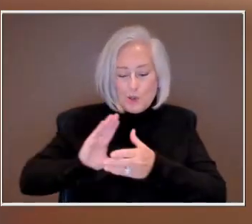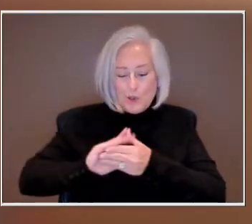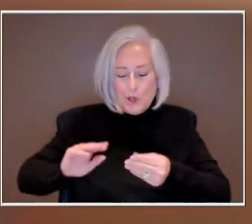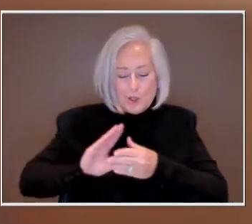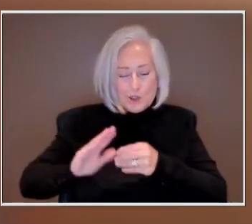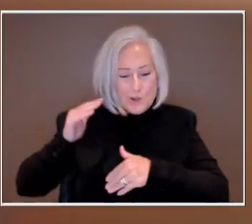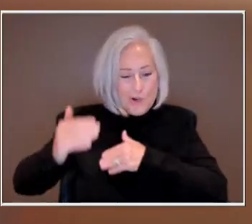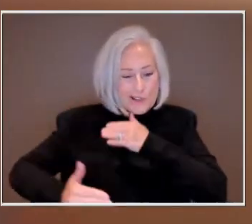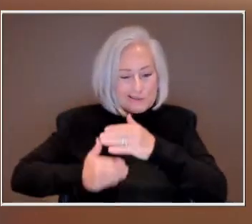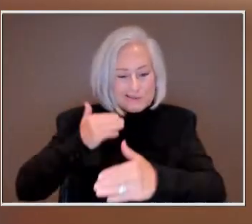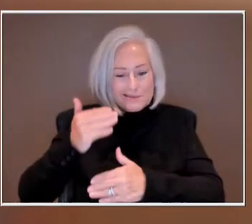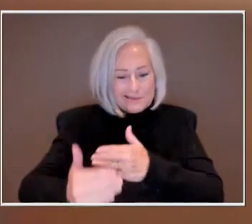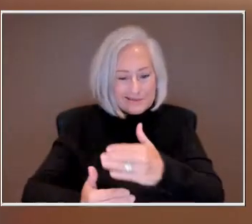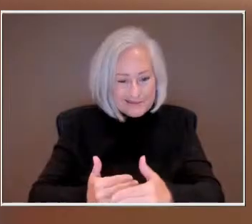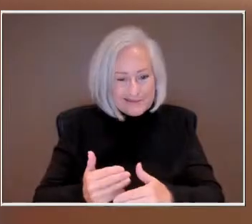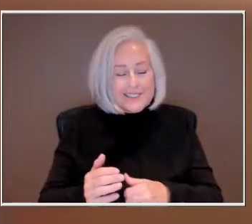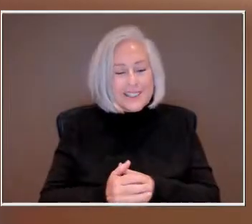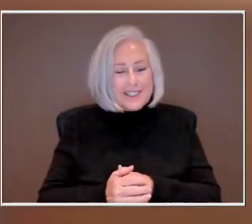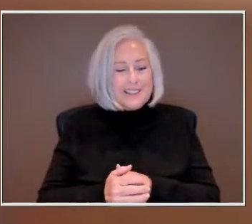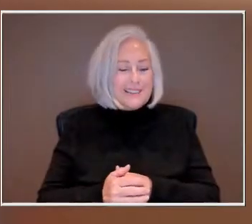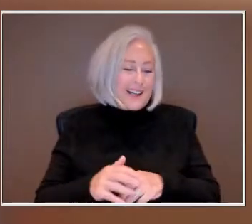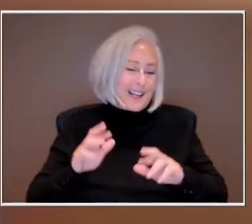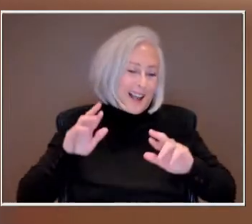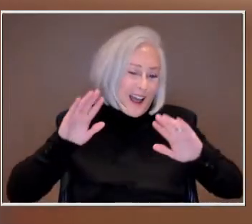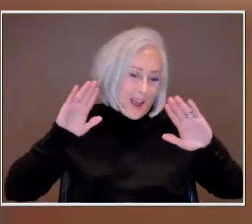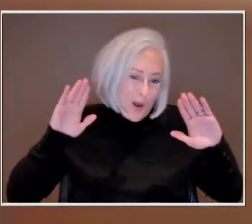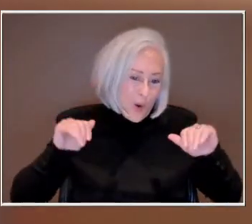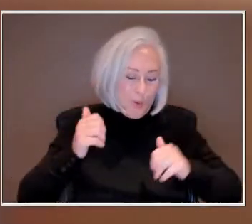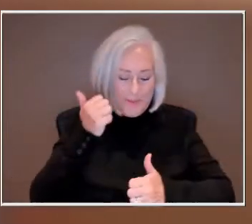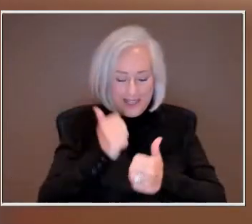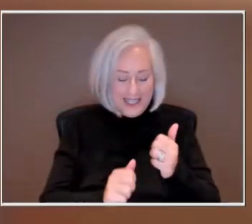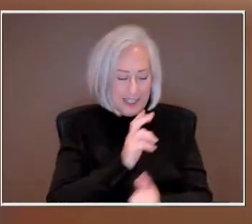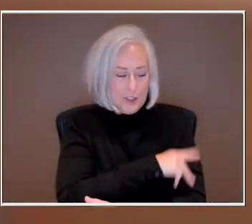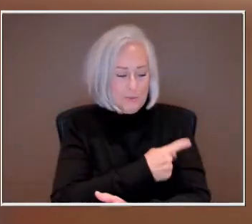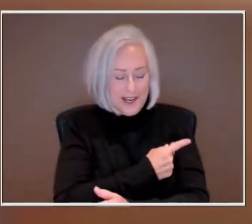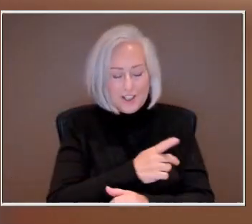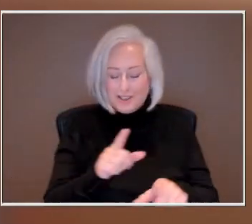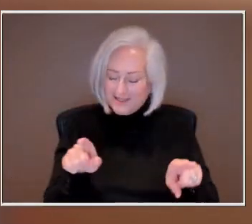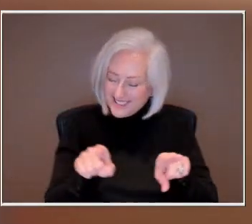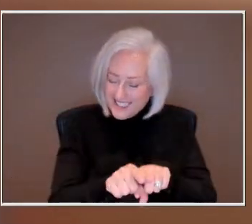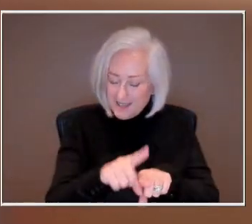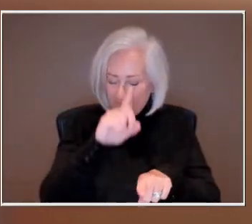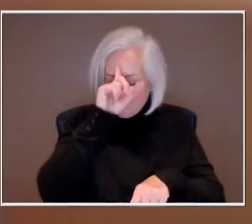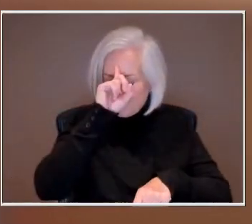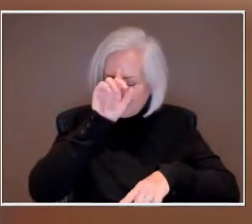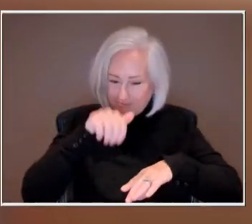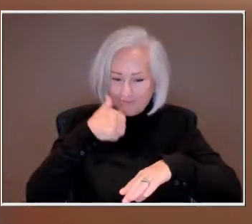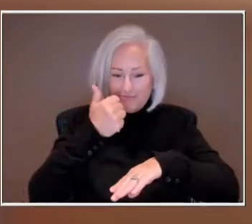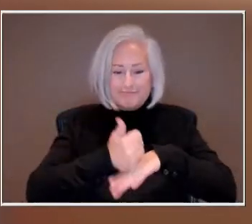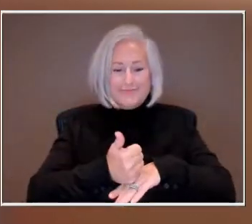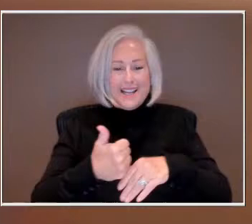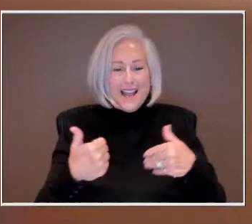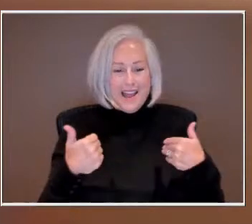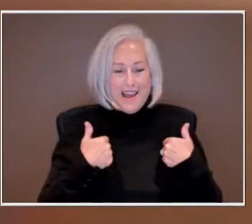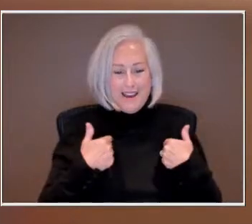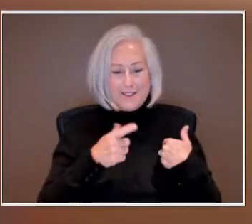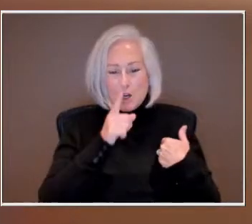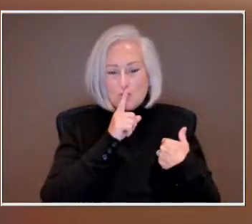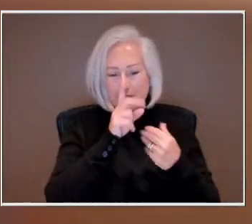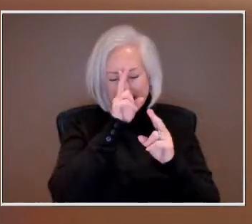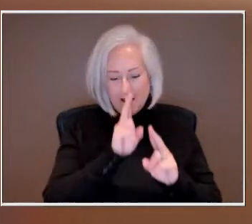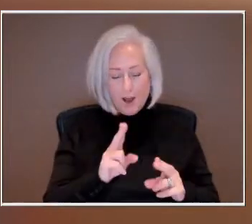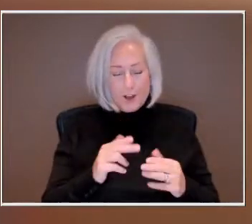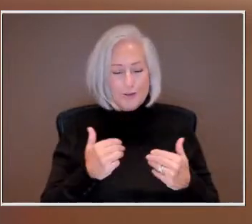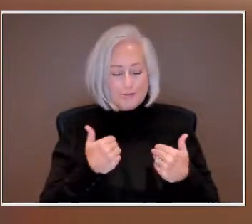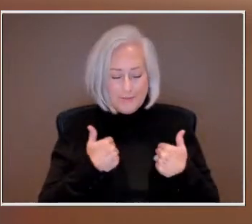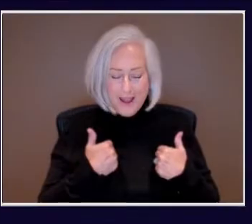and I just hope that every patient can have his type of mindset. And I think it's truly an honor to have him as a patient because